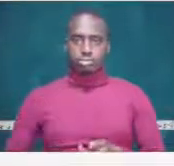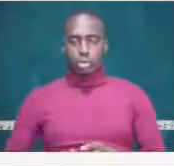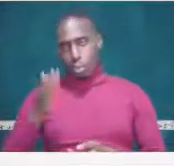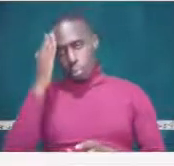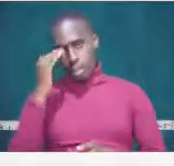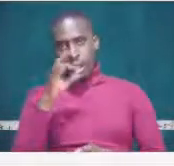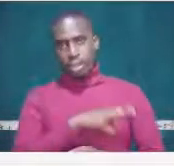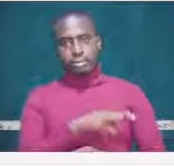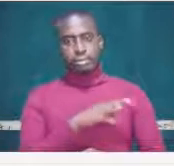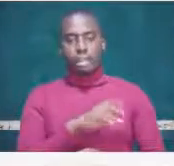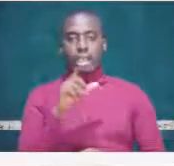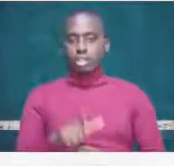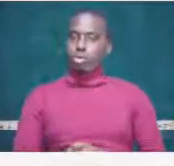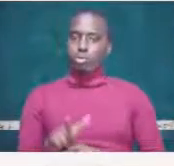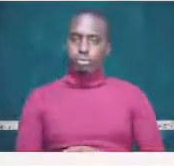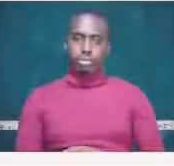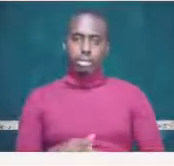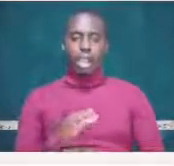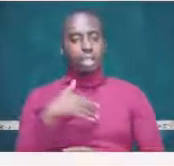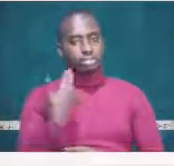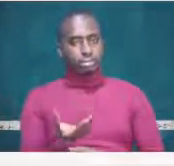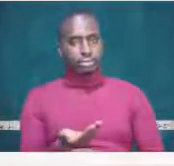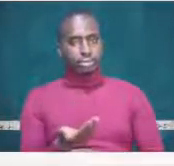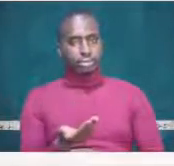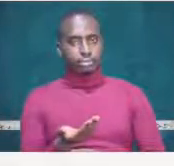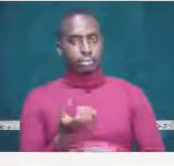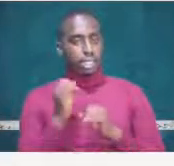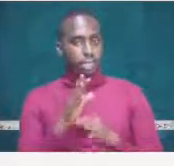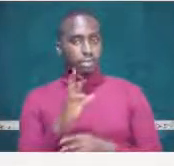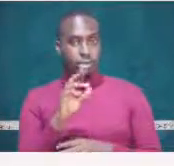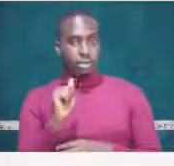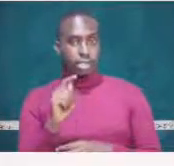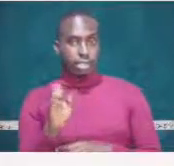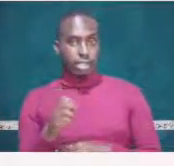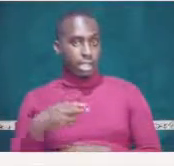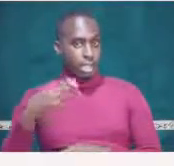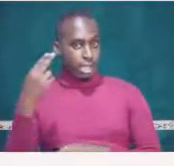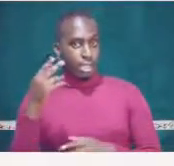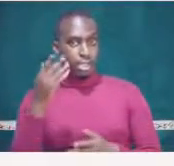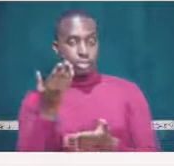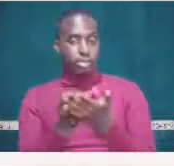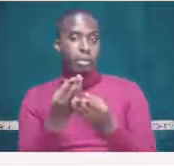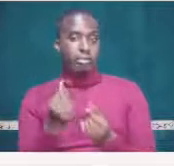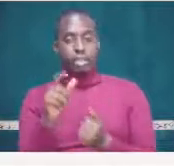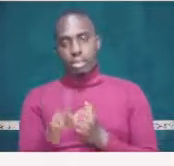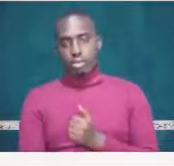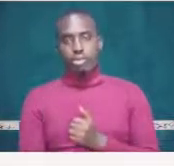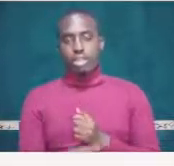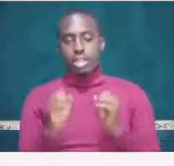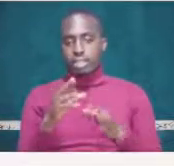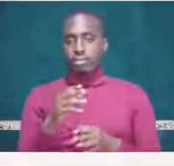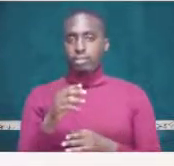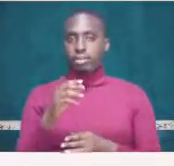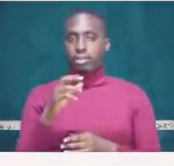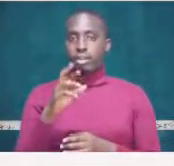on a bond is low. Now, when the interest rate is high, the demand for money is low. When the